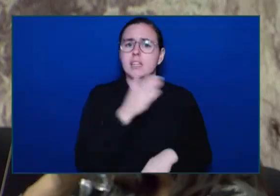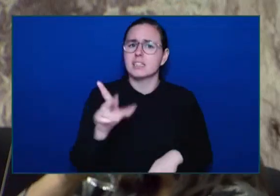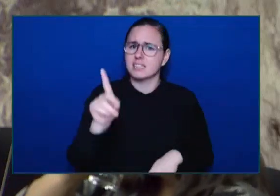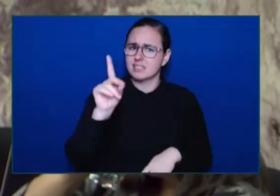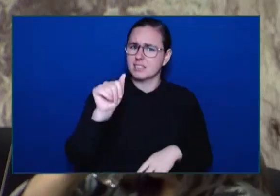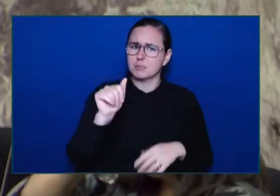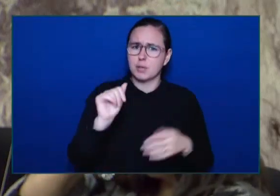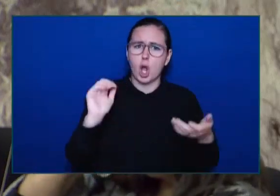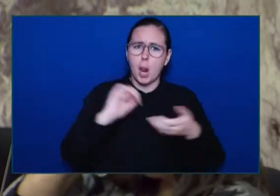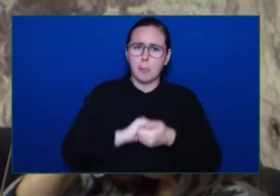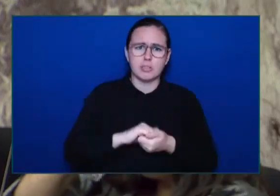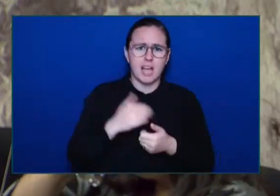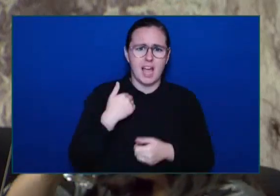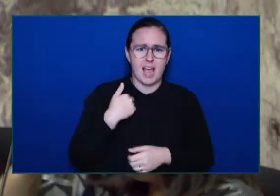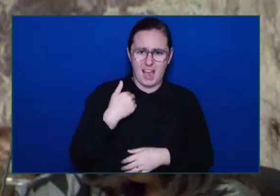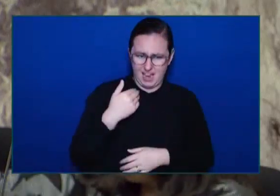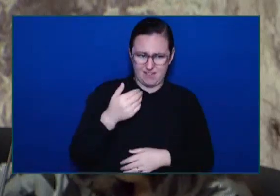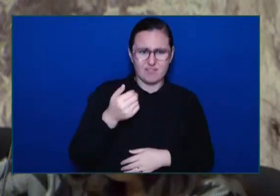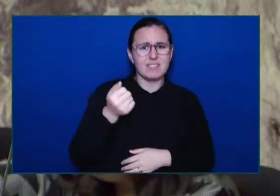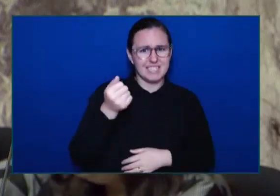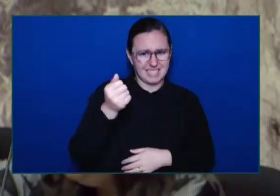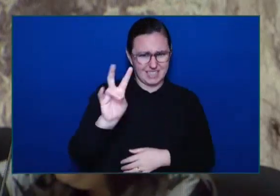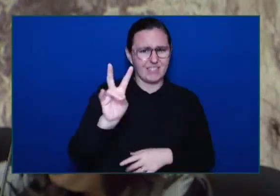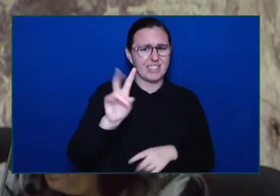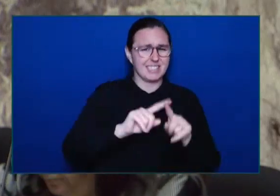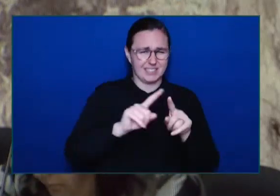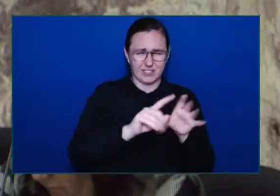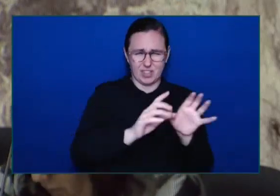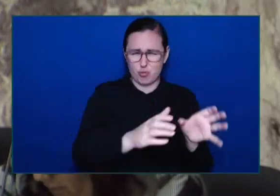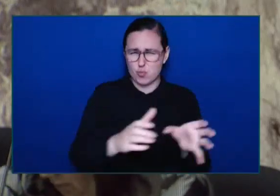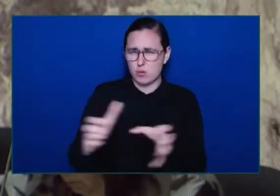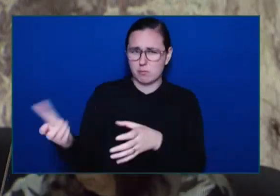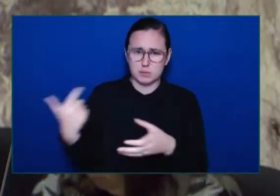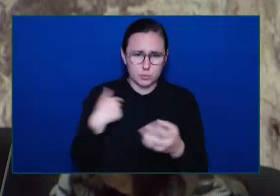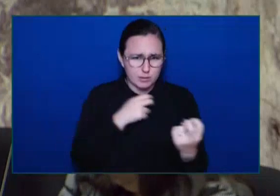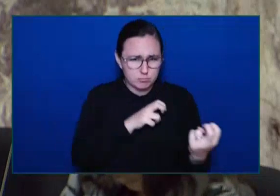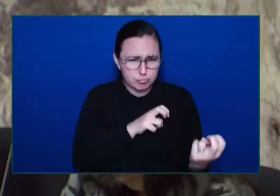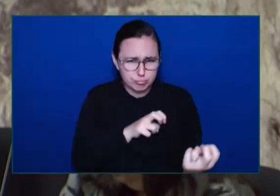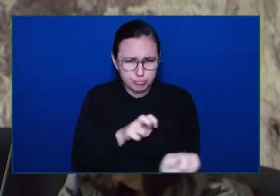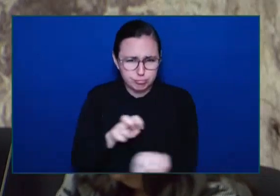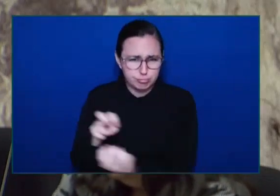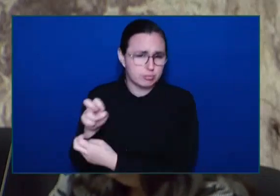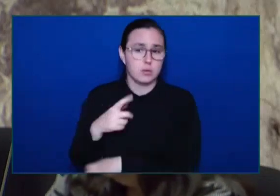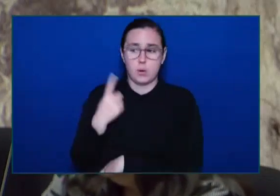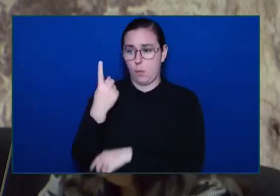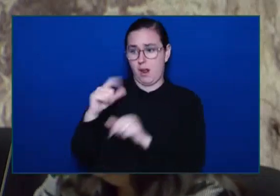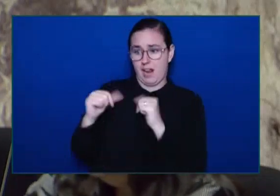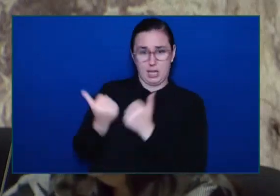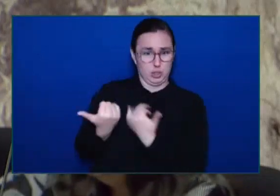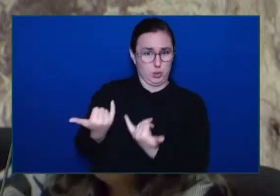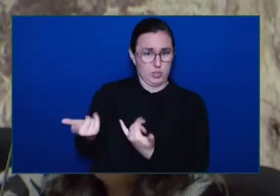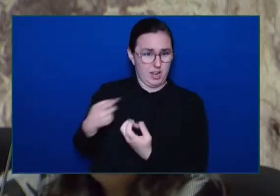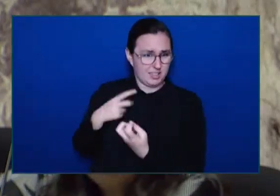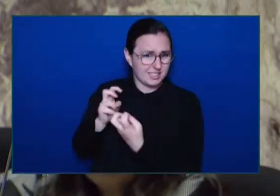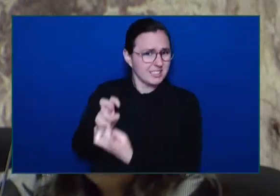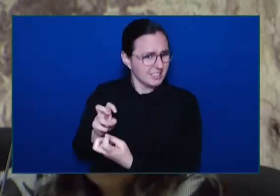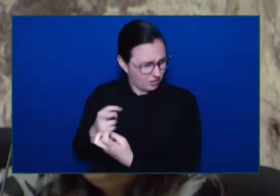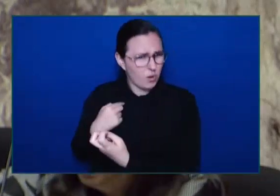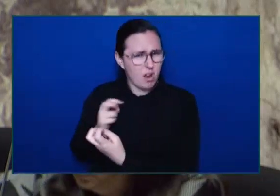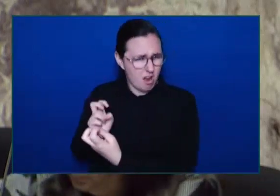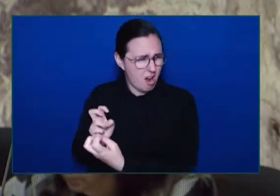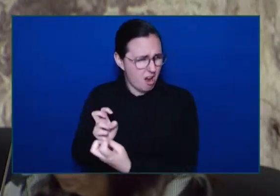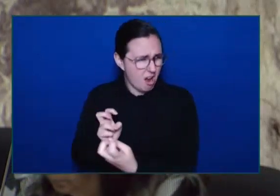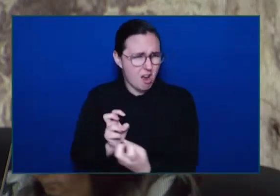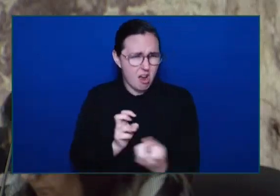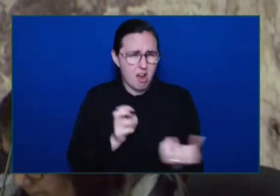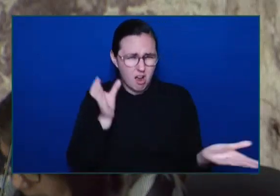agencies. I met with an agency today. And I continue to meet with families and other stakeholders as well. We've made that commitment.